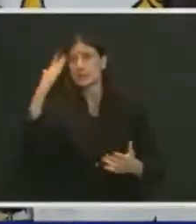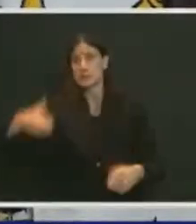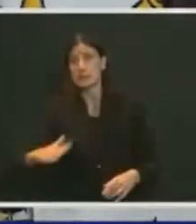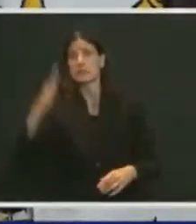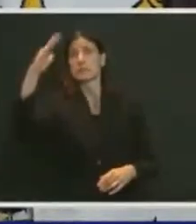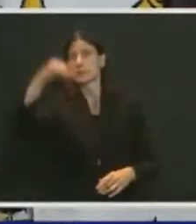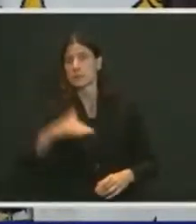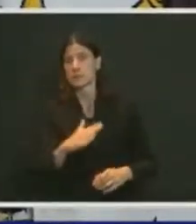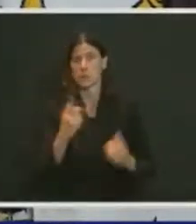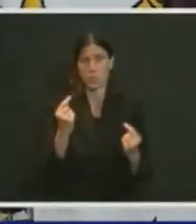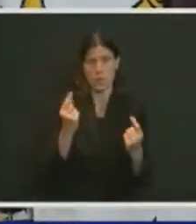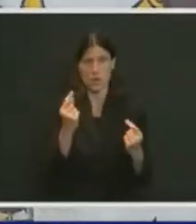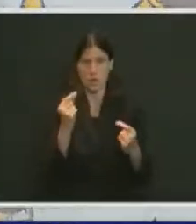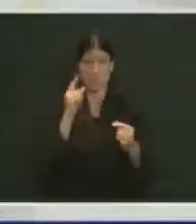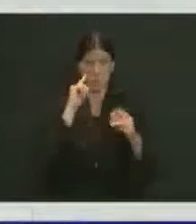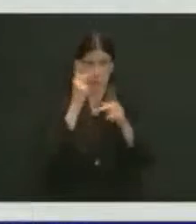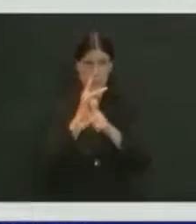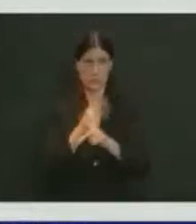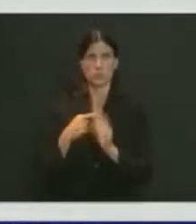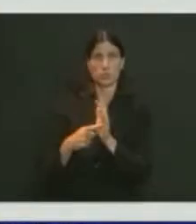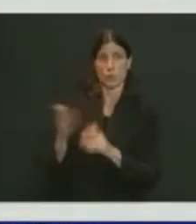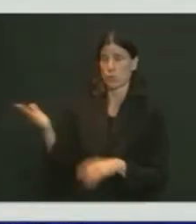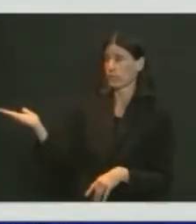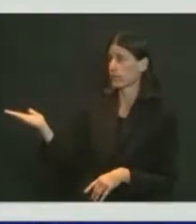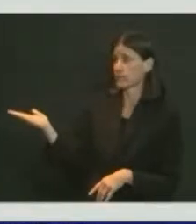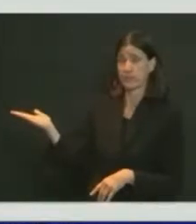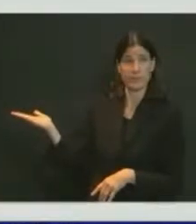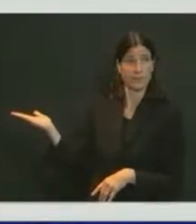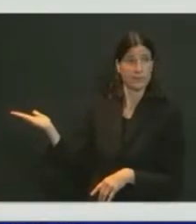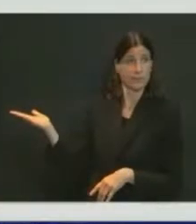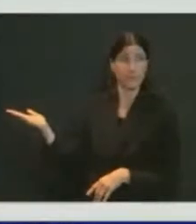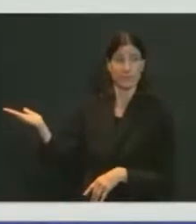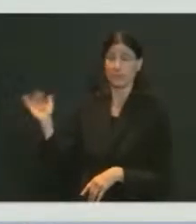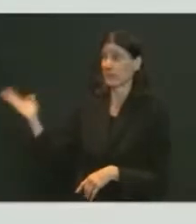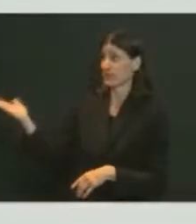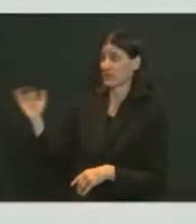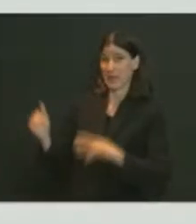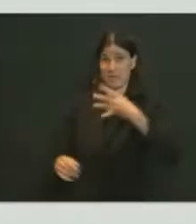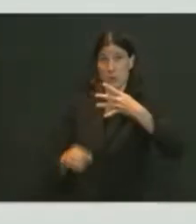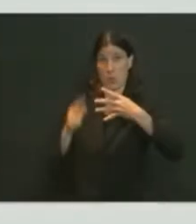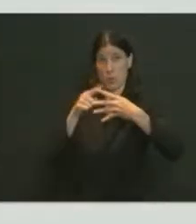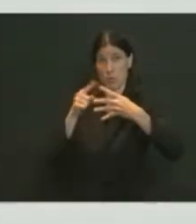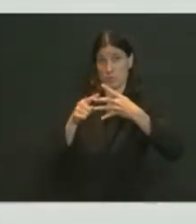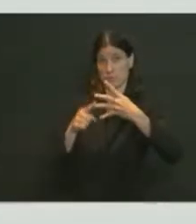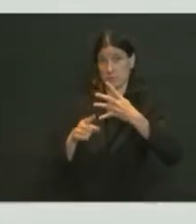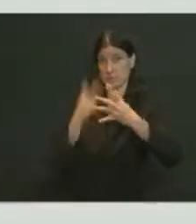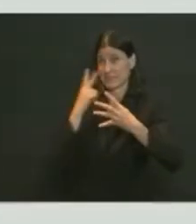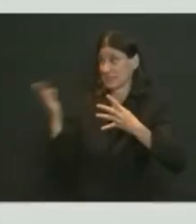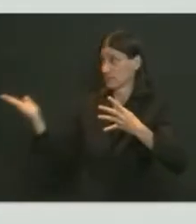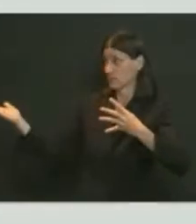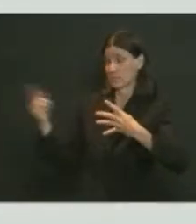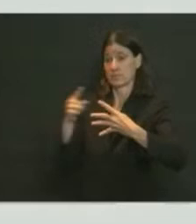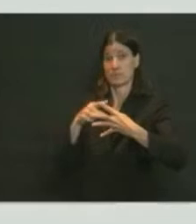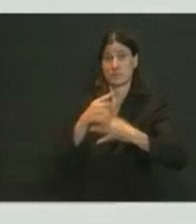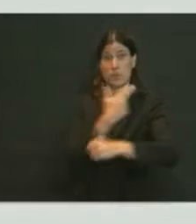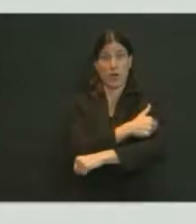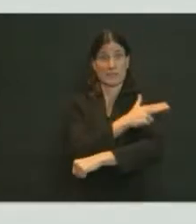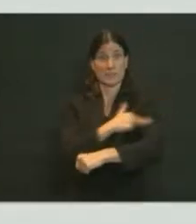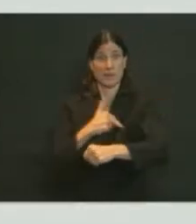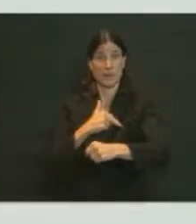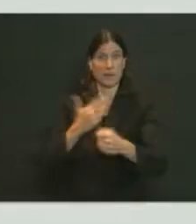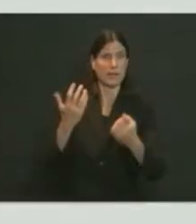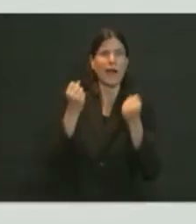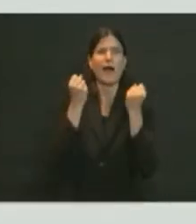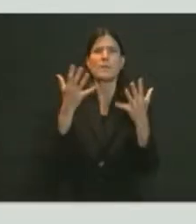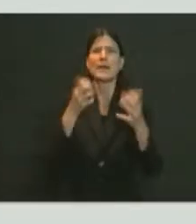prepared a slide. If you could please put the slide up. It explains these 4 metrics. The number one most